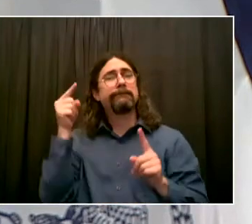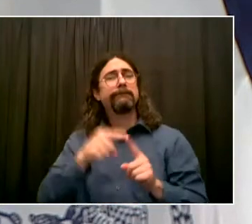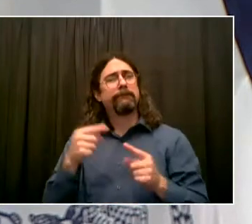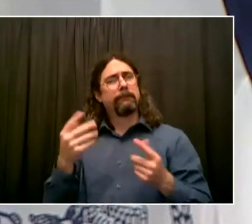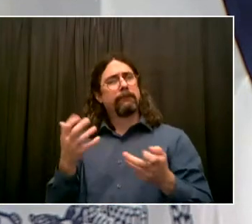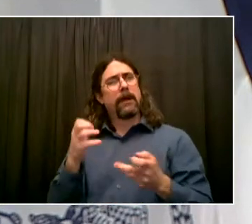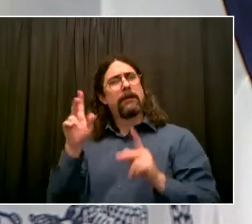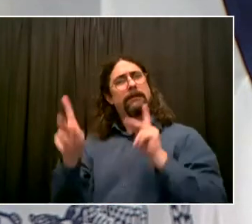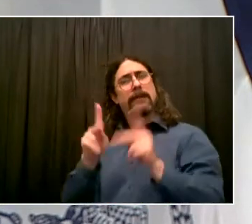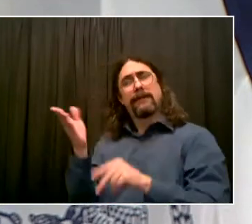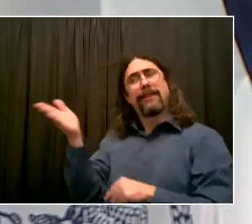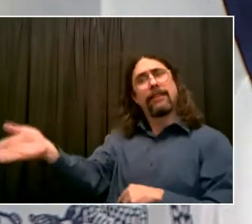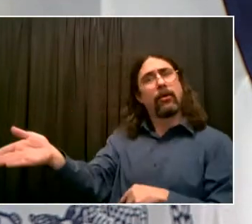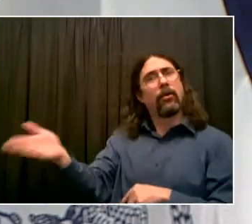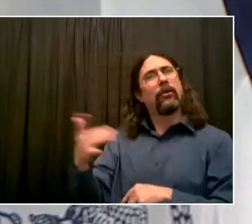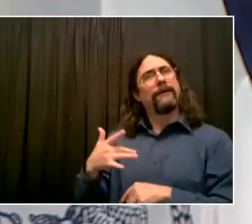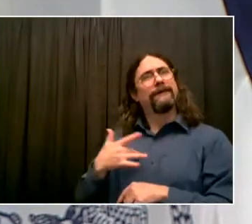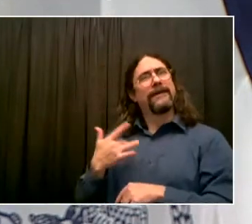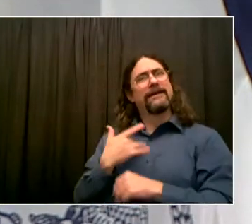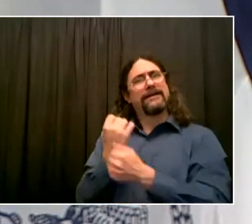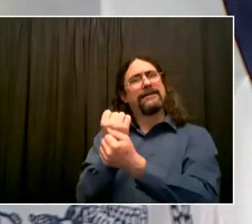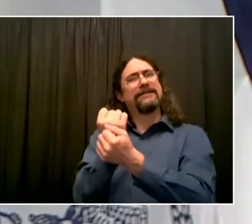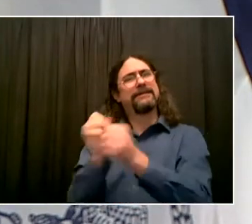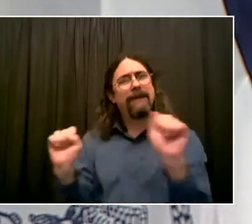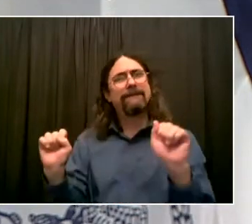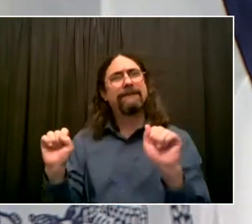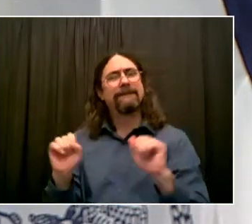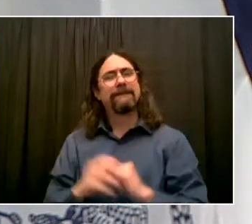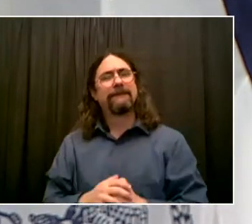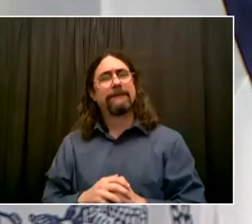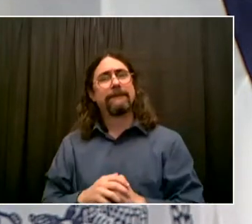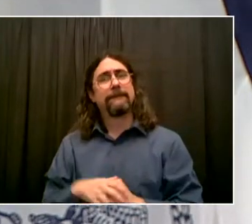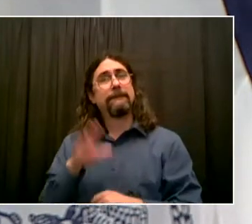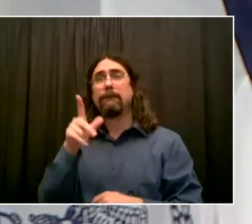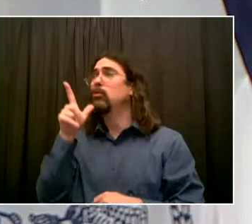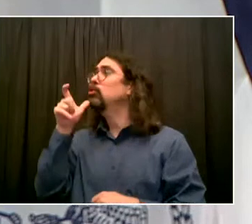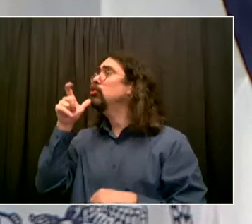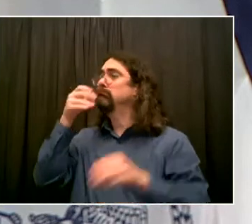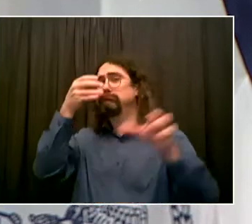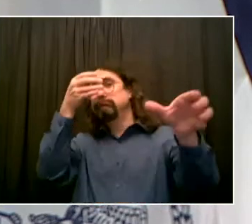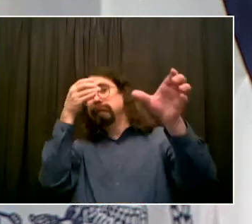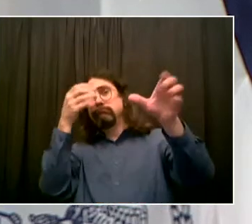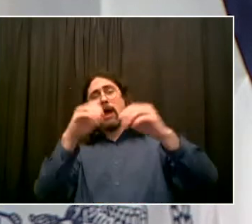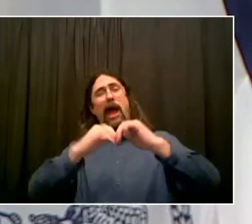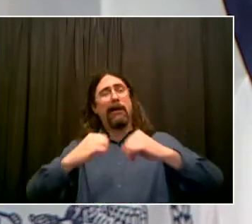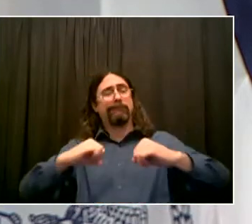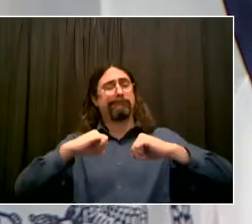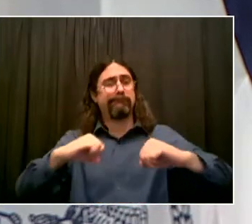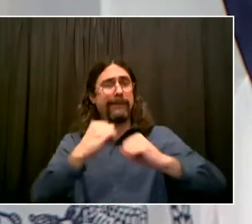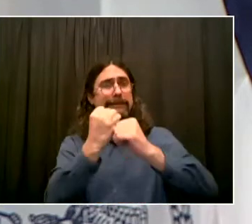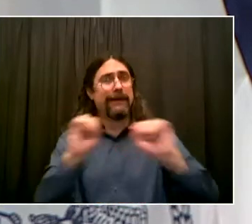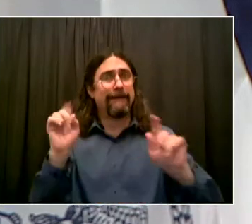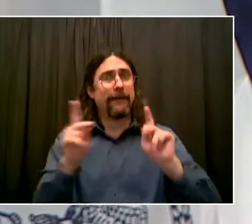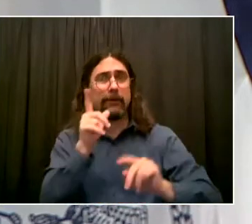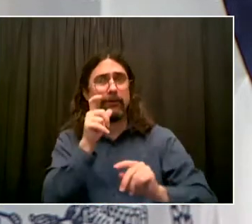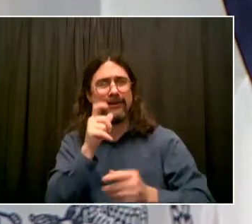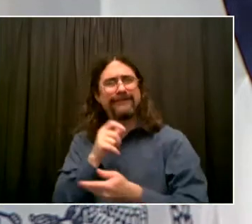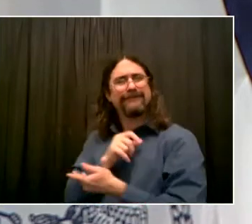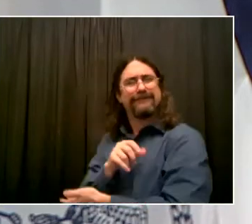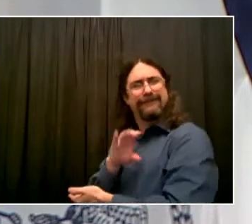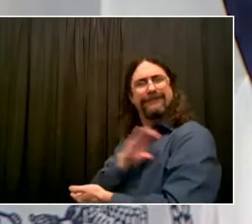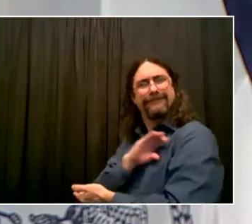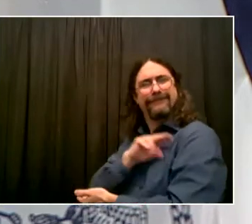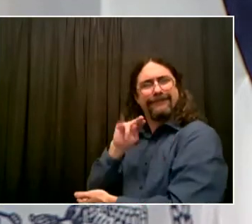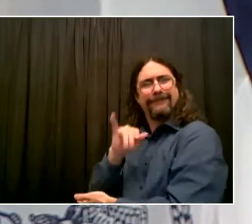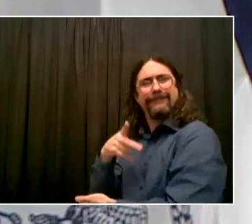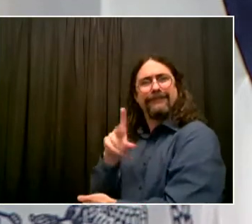and strategies to offer. We're going to determine how best to work together. And then third, we talked about something very positive and exciting coming up, the